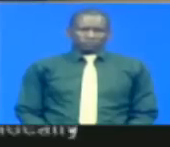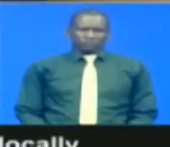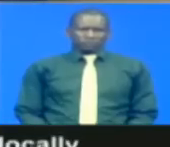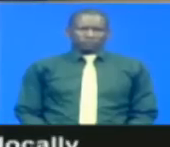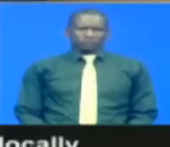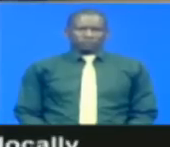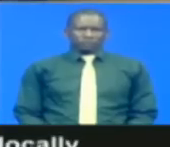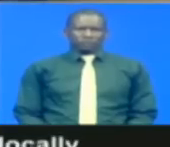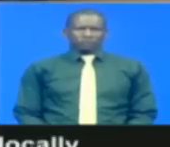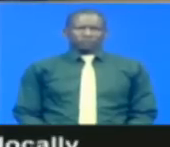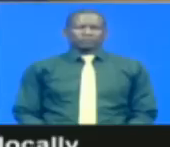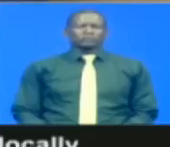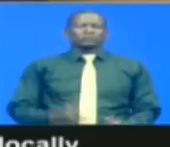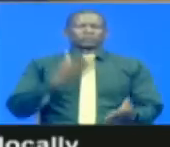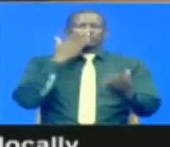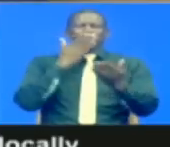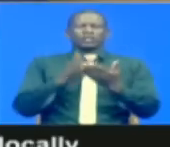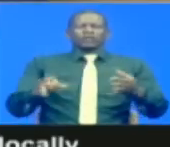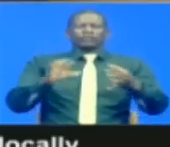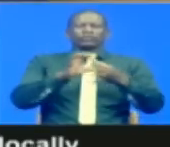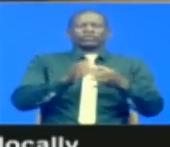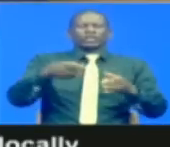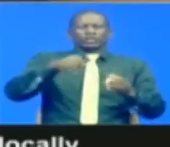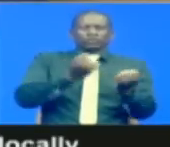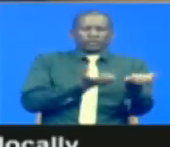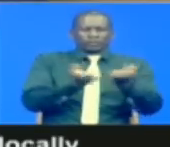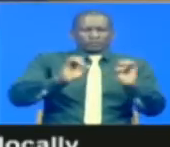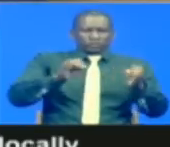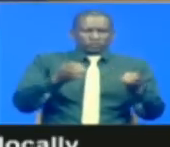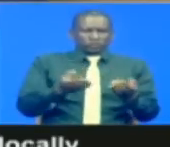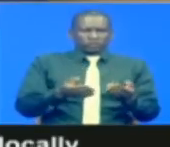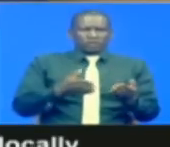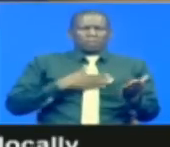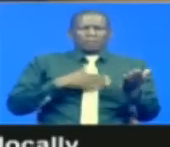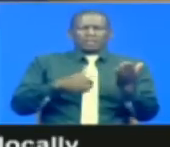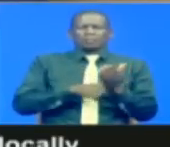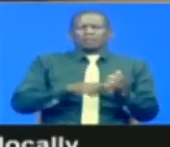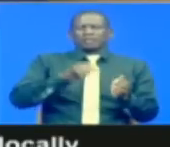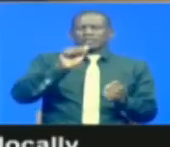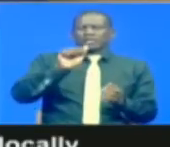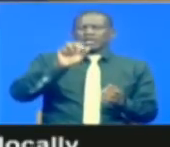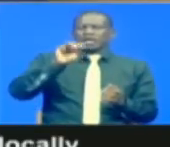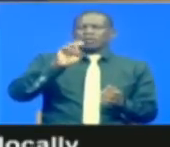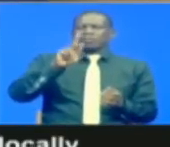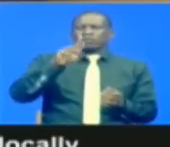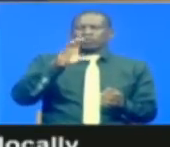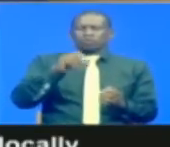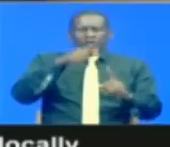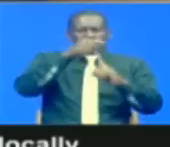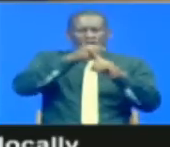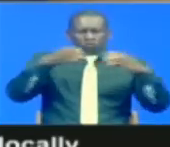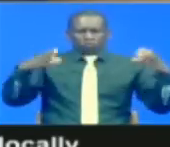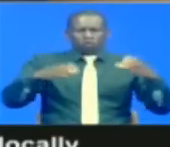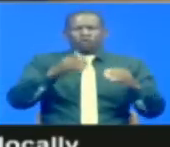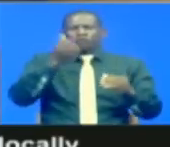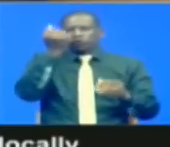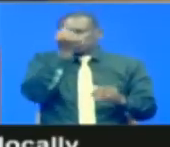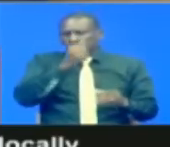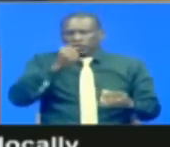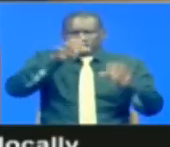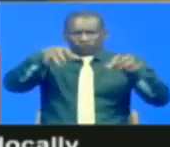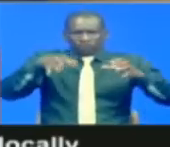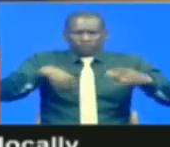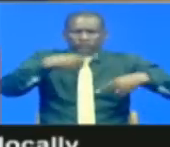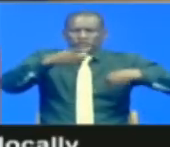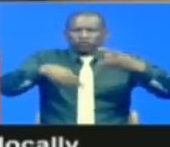Glad you could join us for the only name in business. Welcome to the program. I am Julian Amboko. A lobby group for sugarcane farmers has intensified the